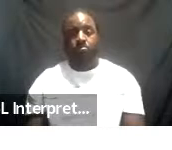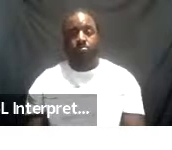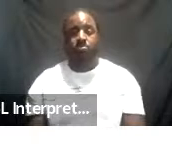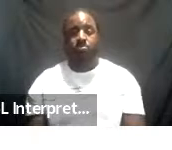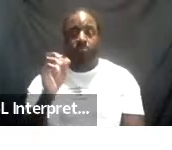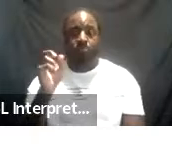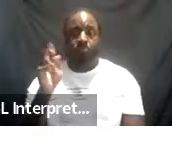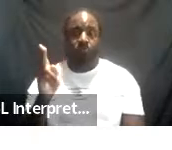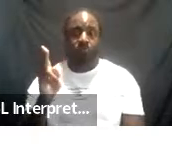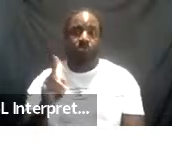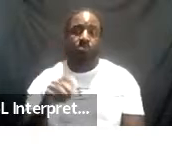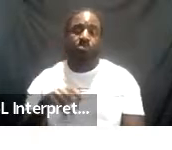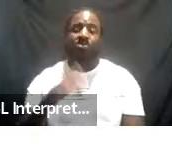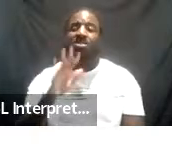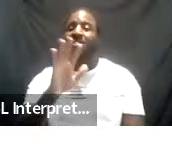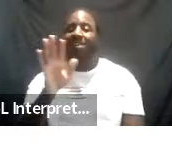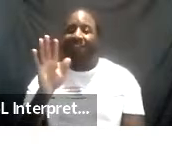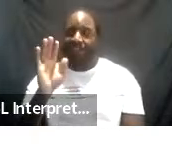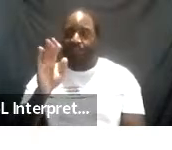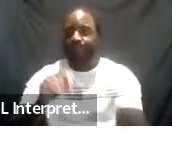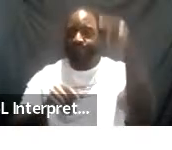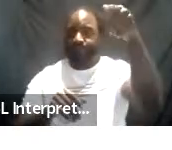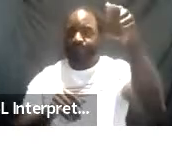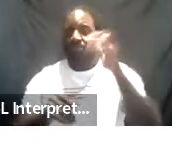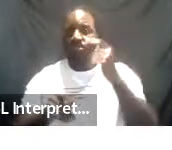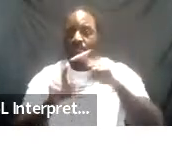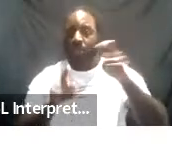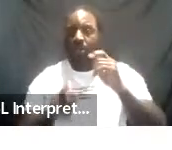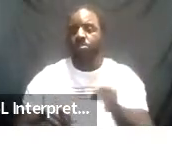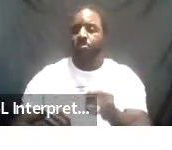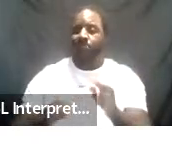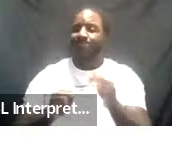Okay, Logan. Hi, sorry about that. Can you see me?